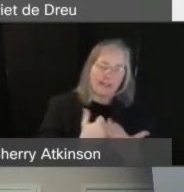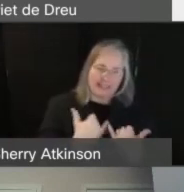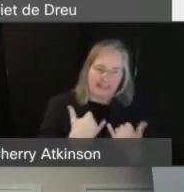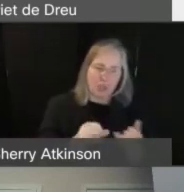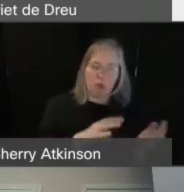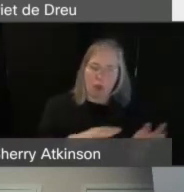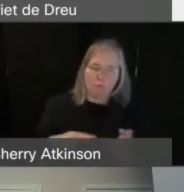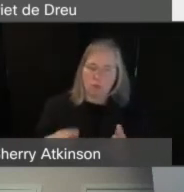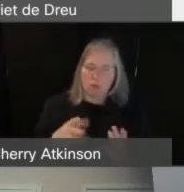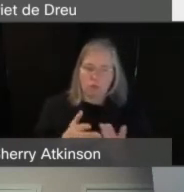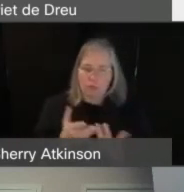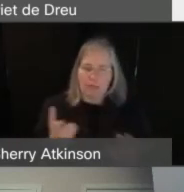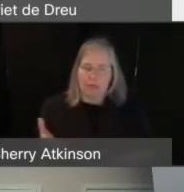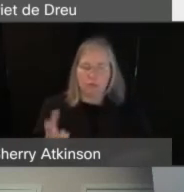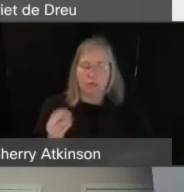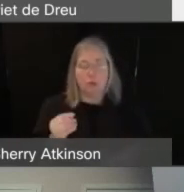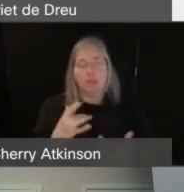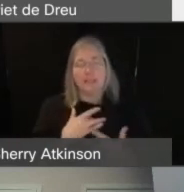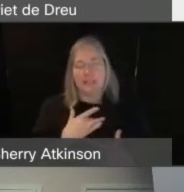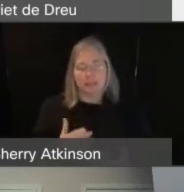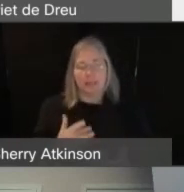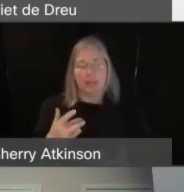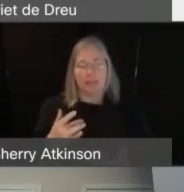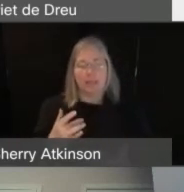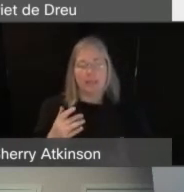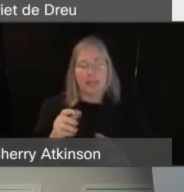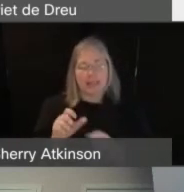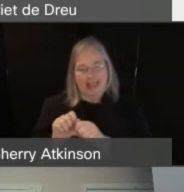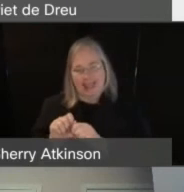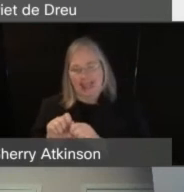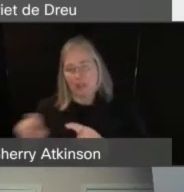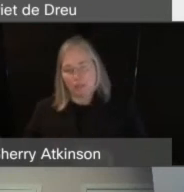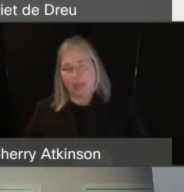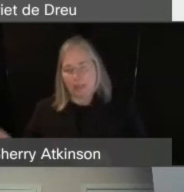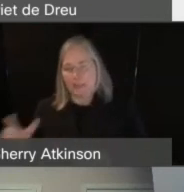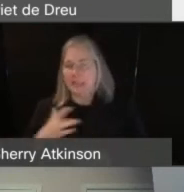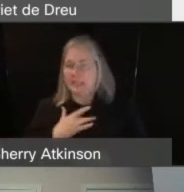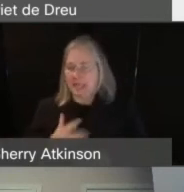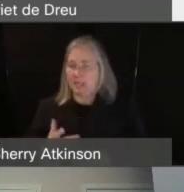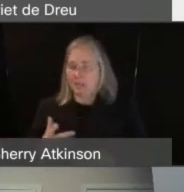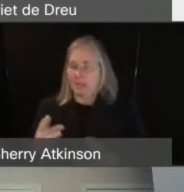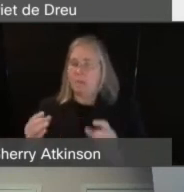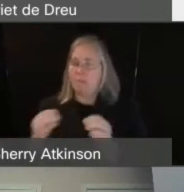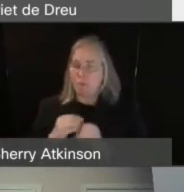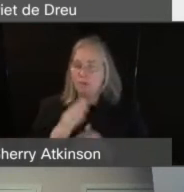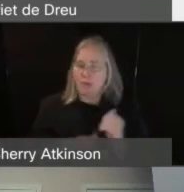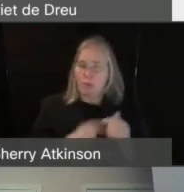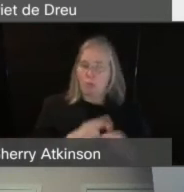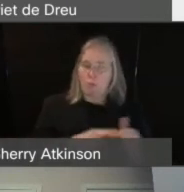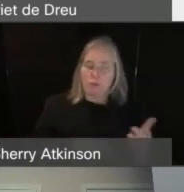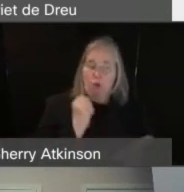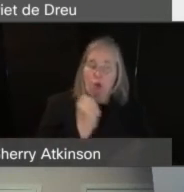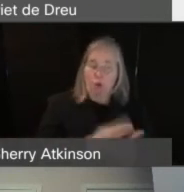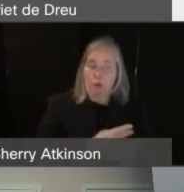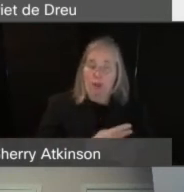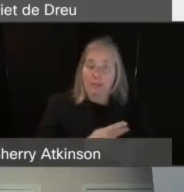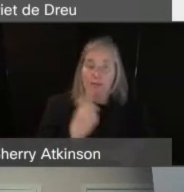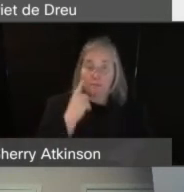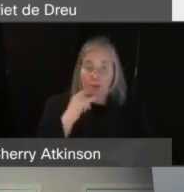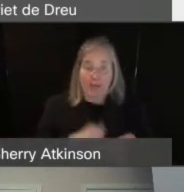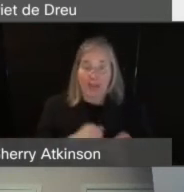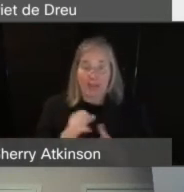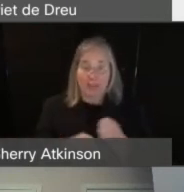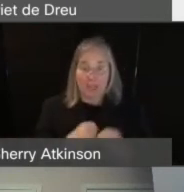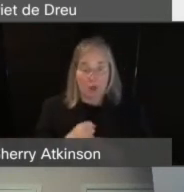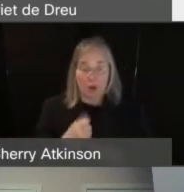So typically, each year issuance is more than what's authorized in that year because of that.